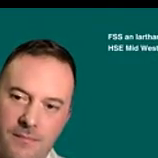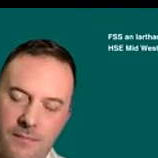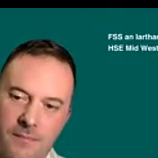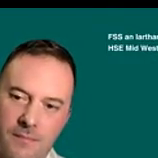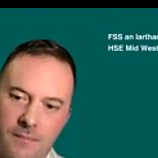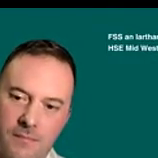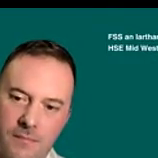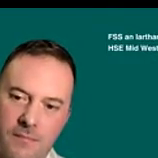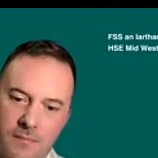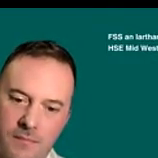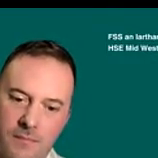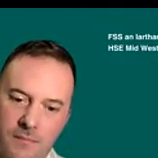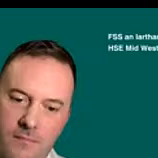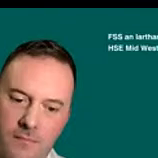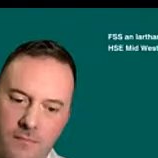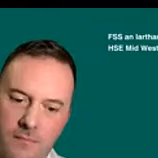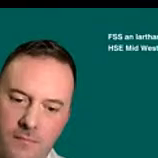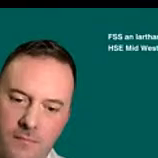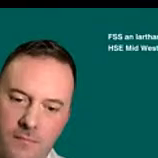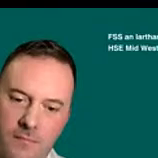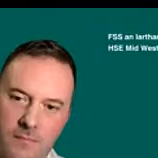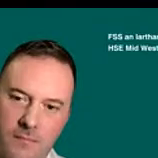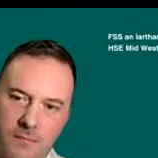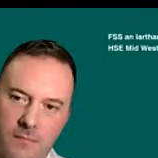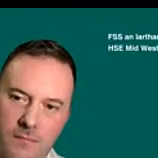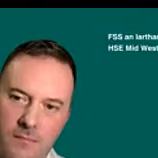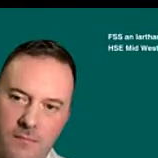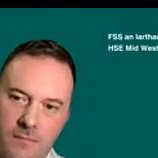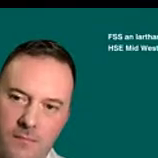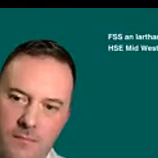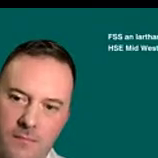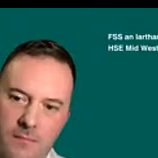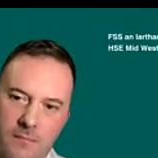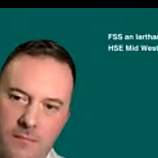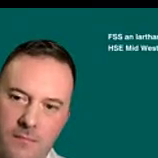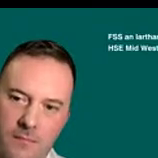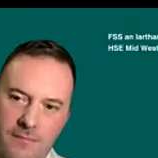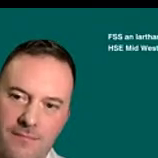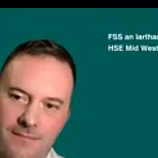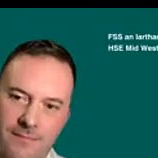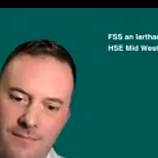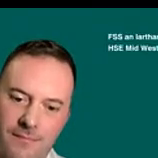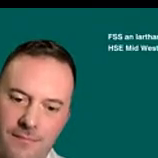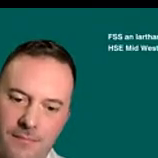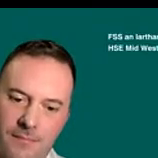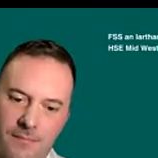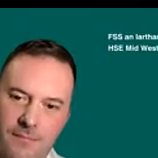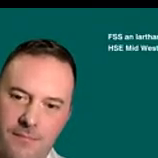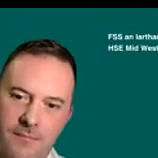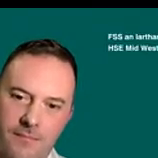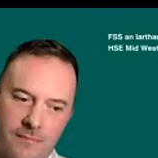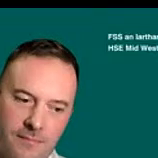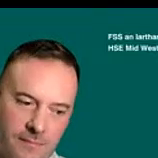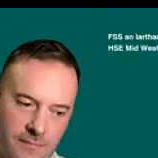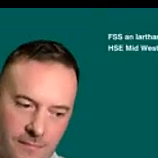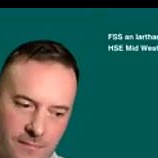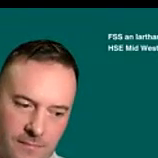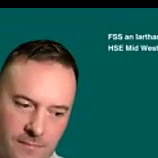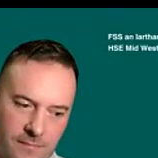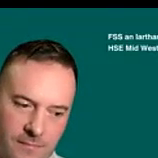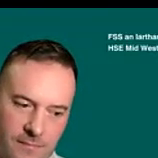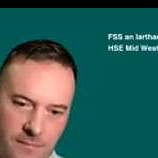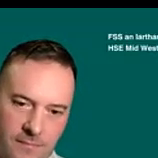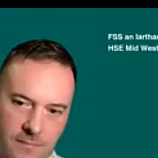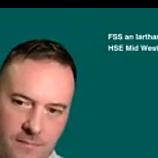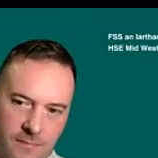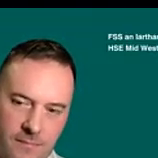this, so we just need to keep the momentum going for us women of Ireland and the Midwest. Okay, so